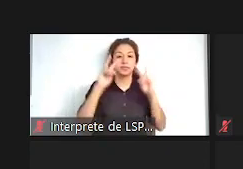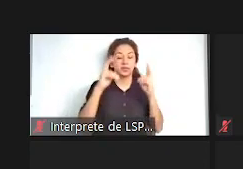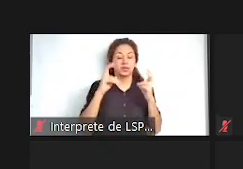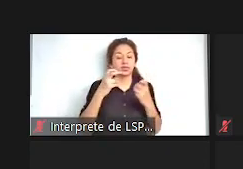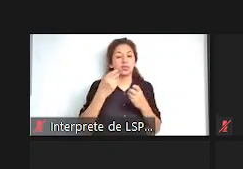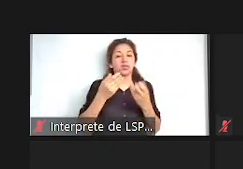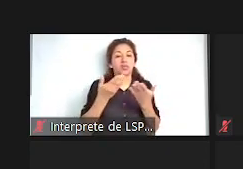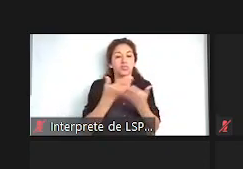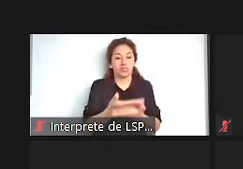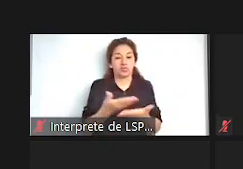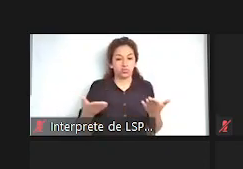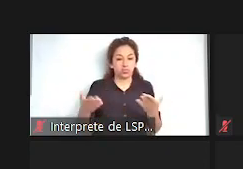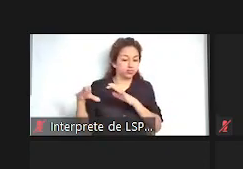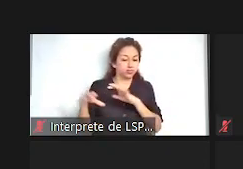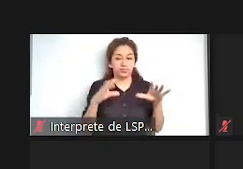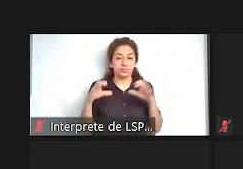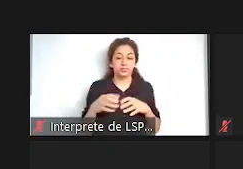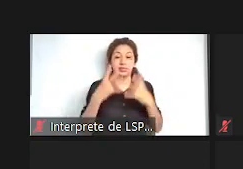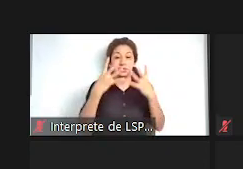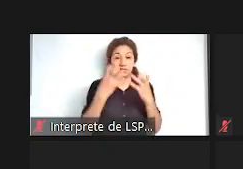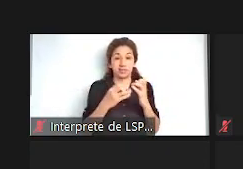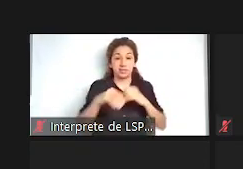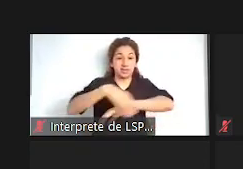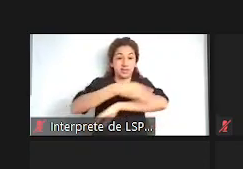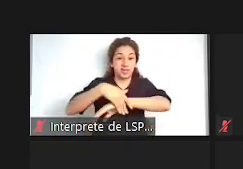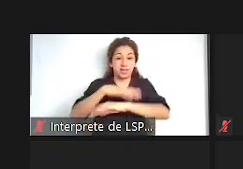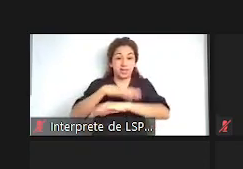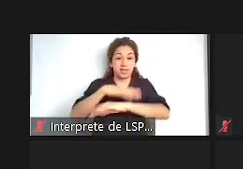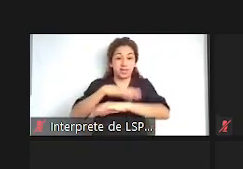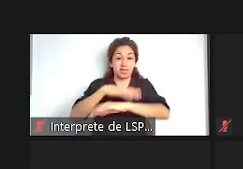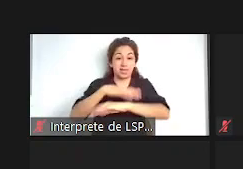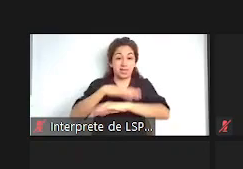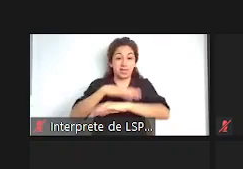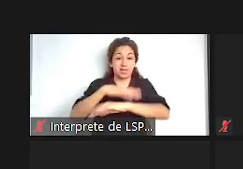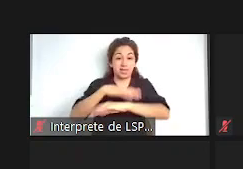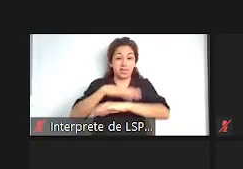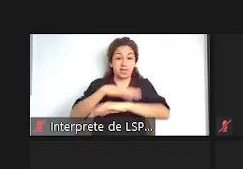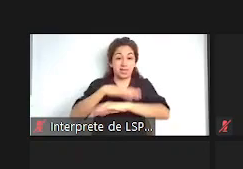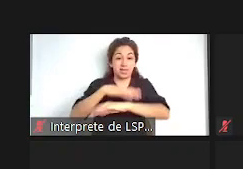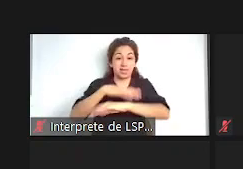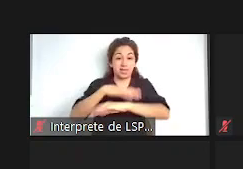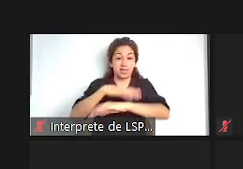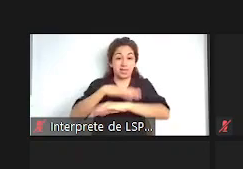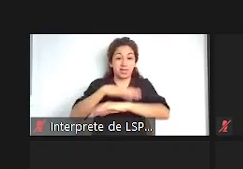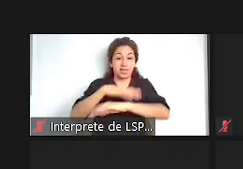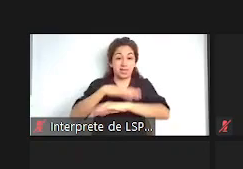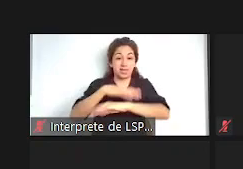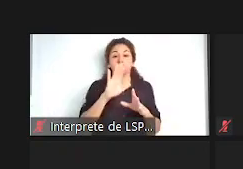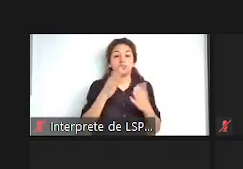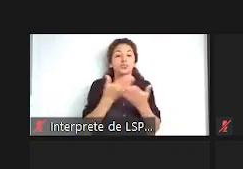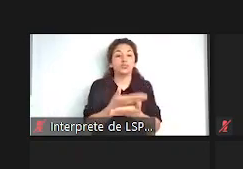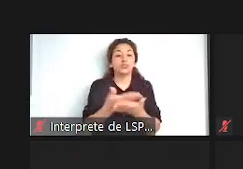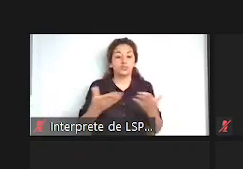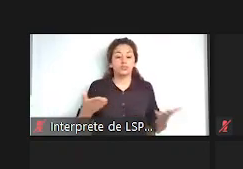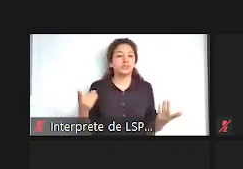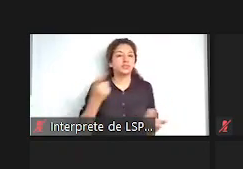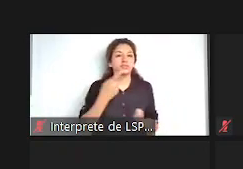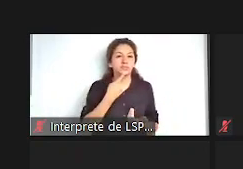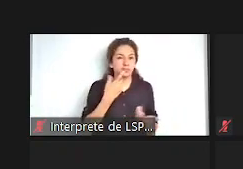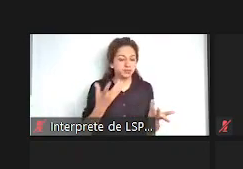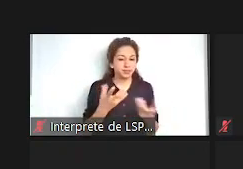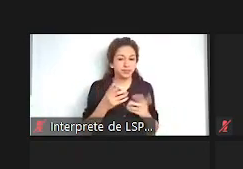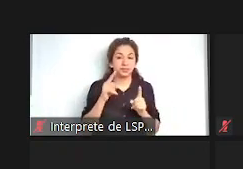through uh productive chainings and to attack informality we have to understand its problem and tackle the